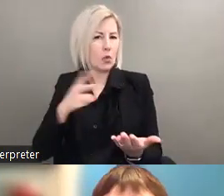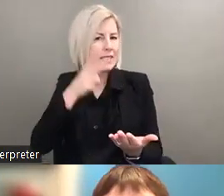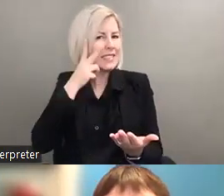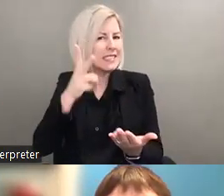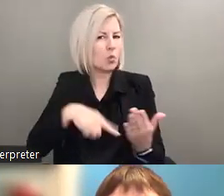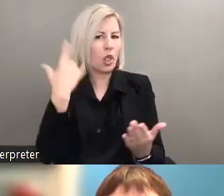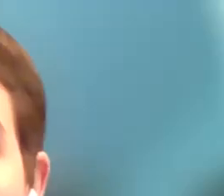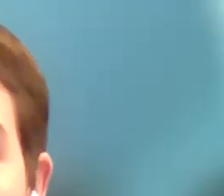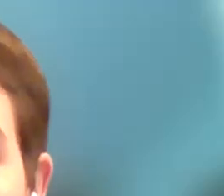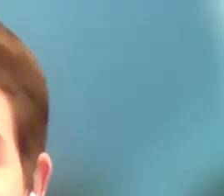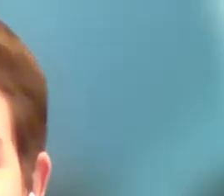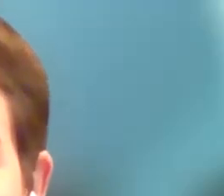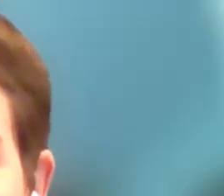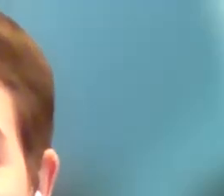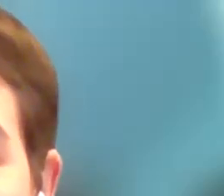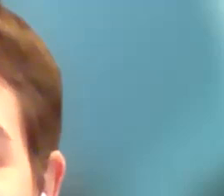like.